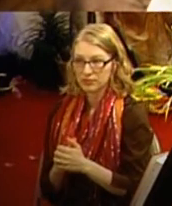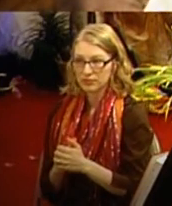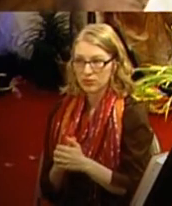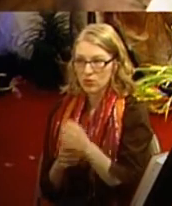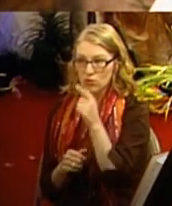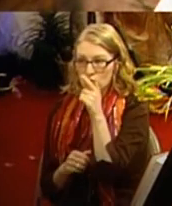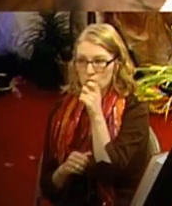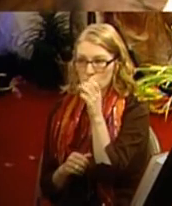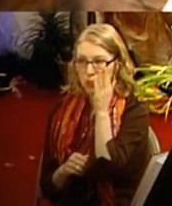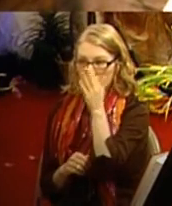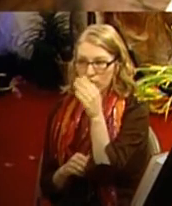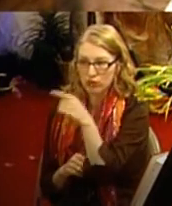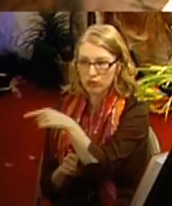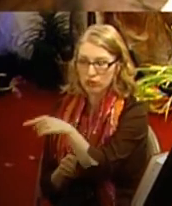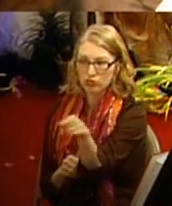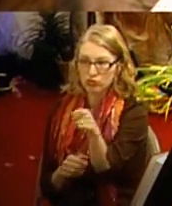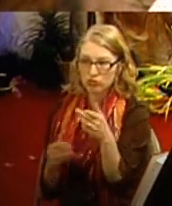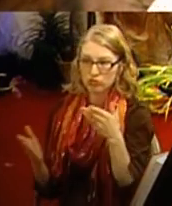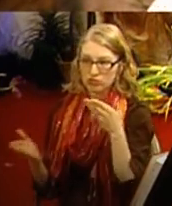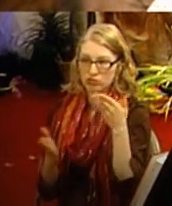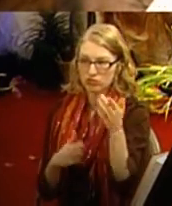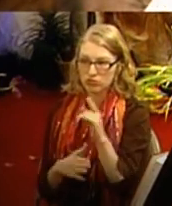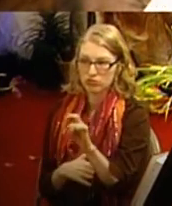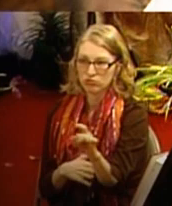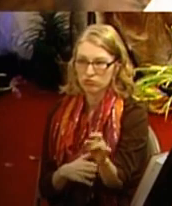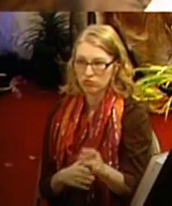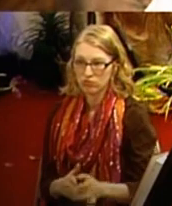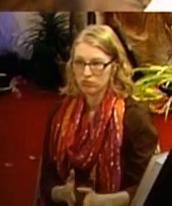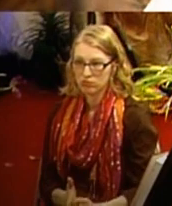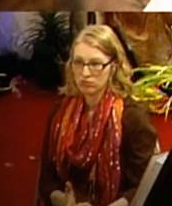Who will you serve?